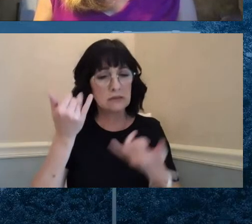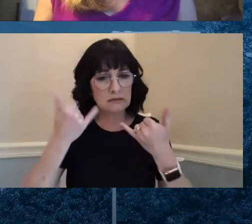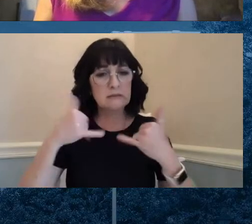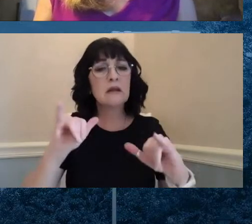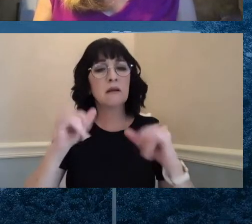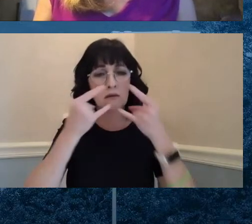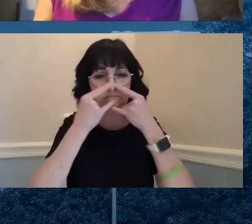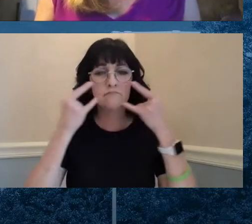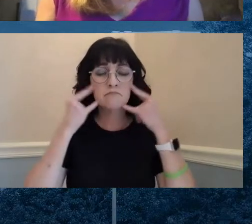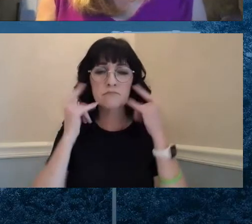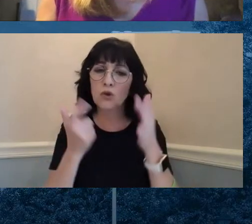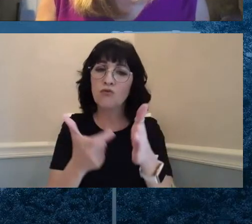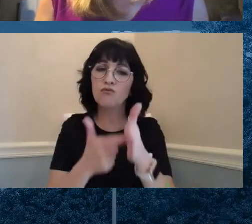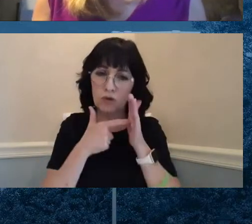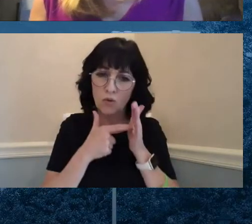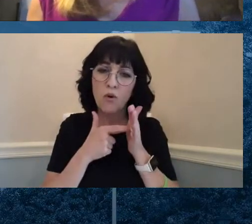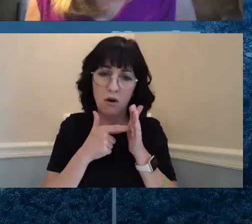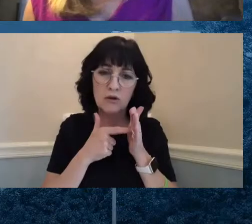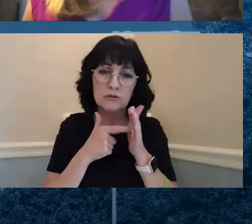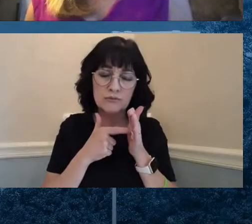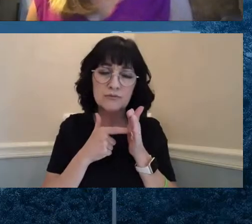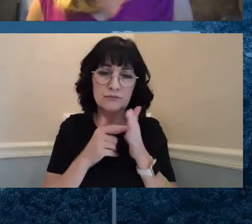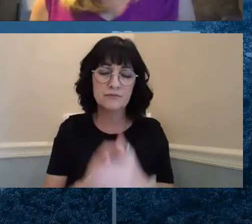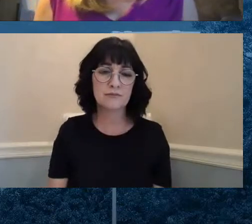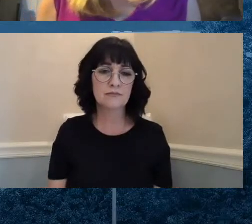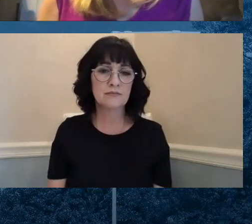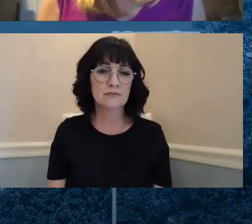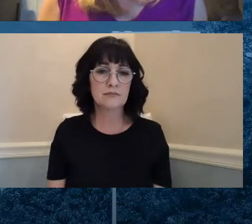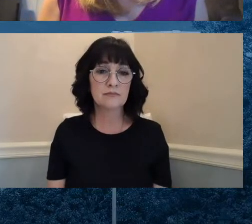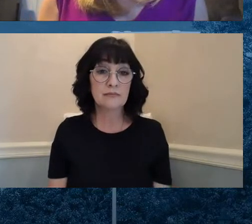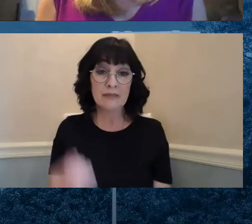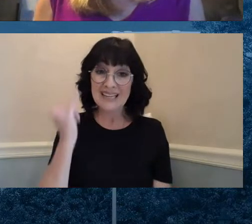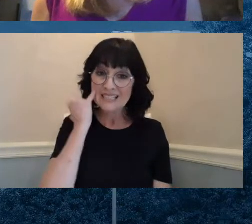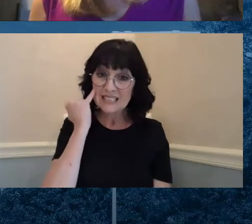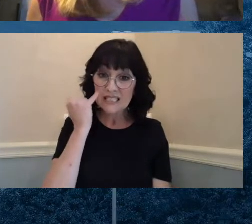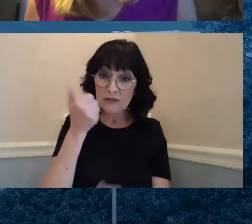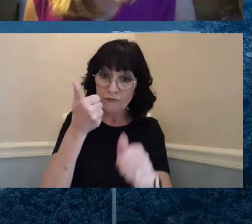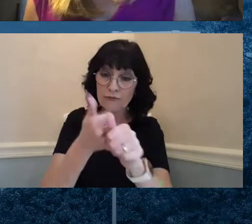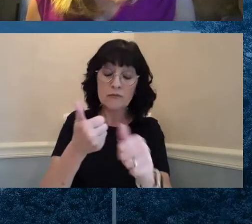again, just to reiterate, the other nuance of this is if you've not been